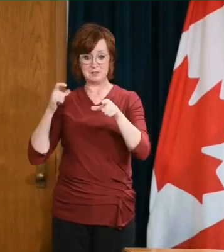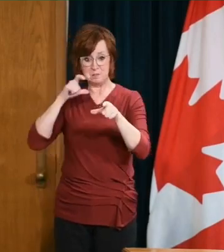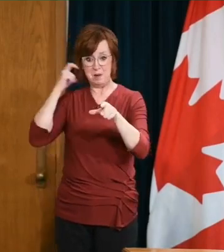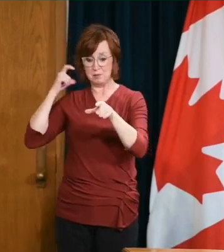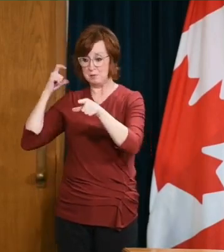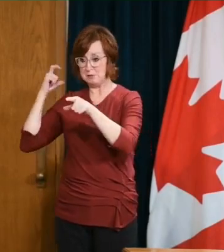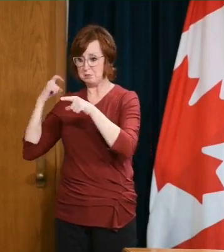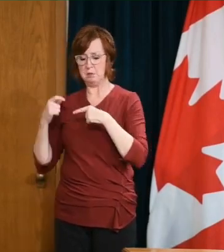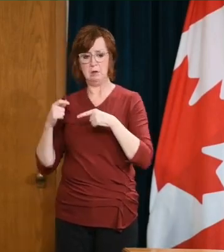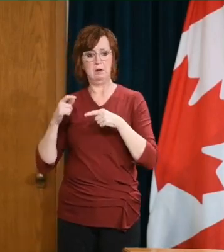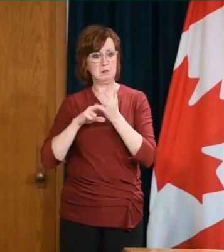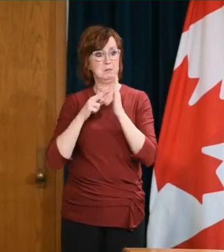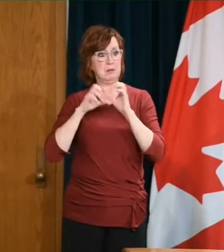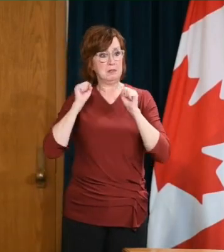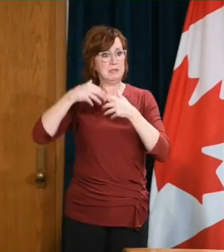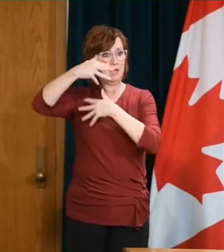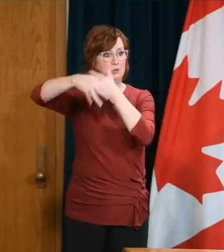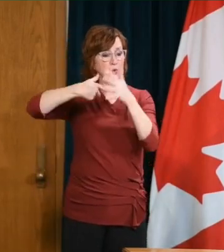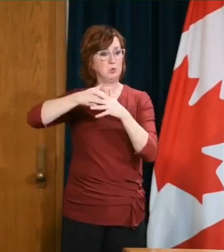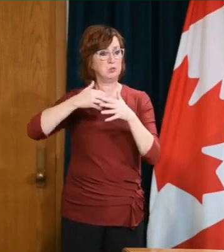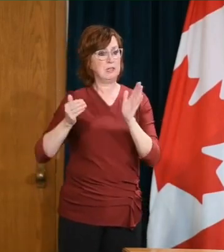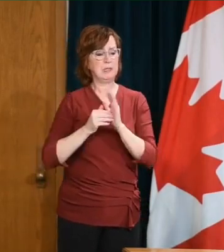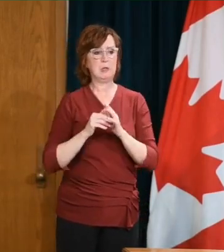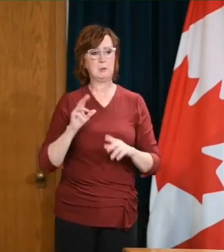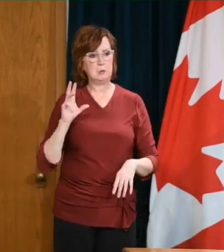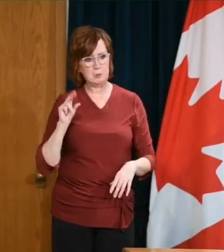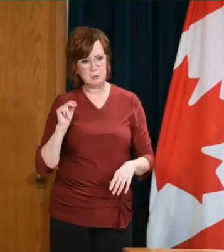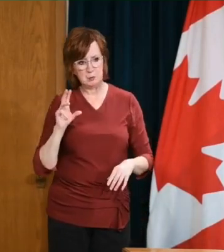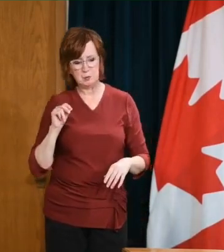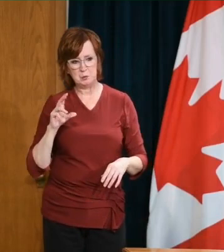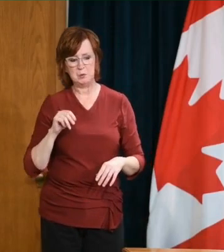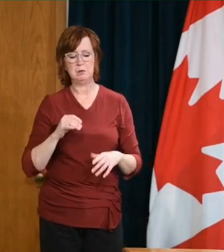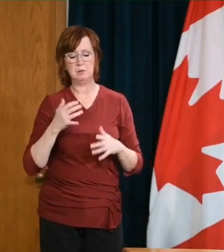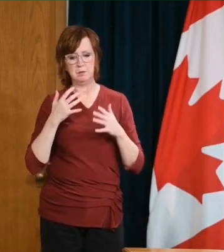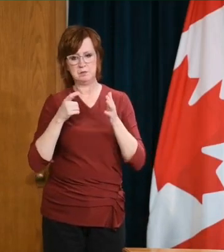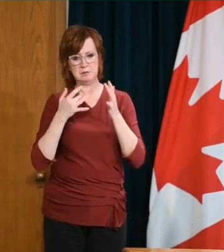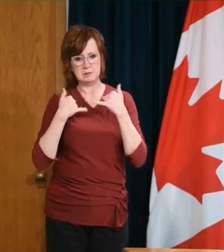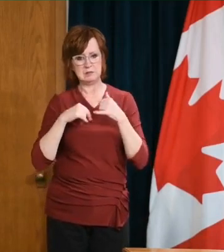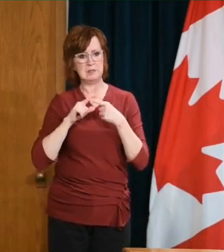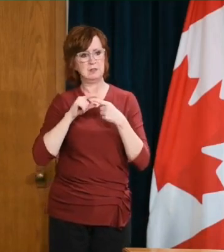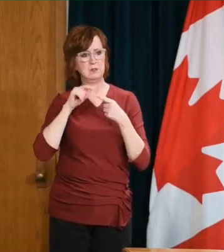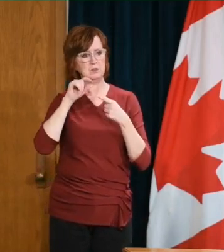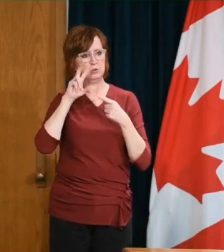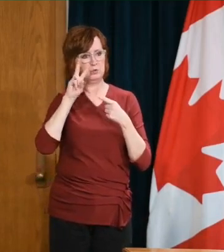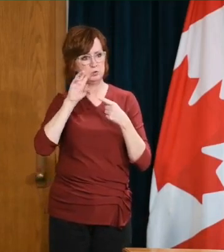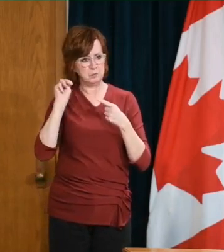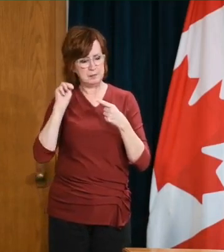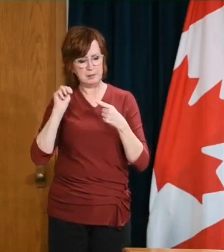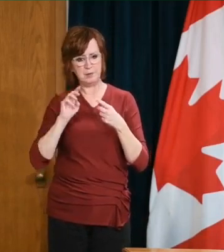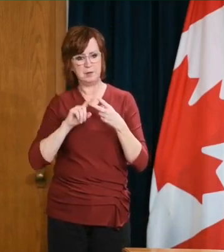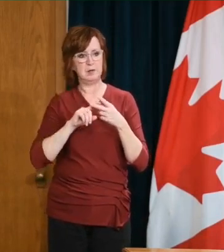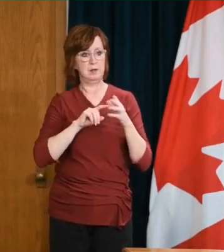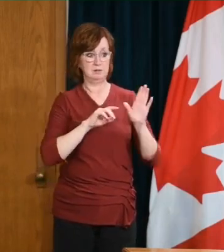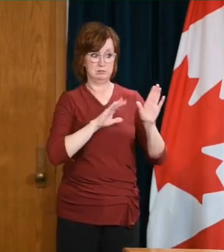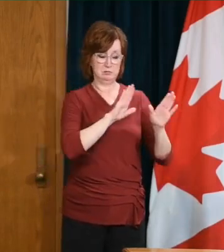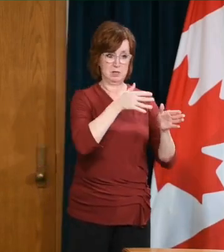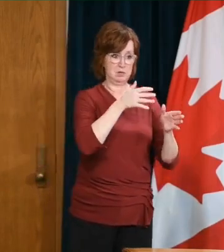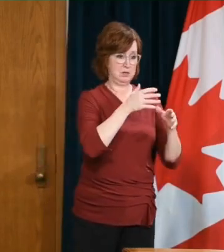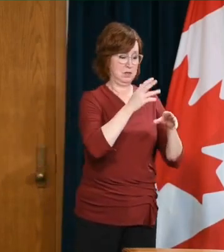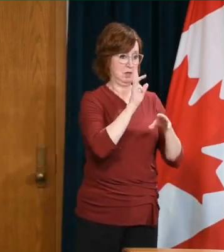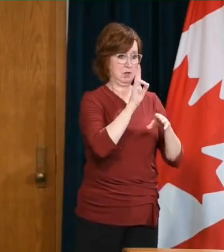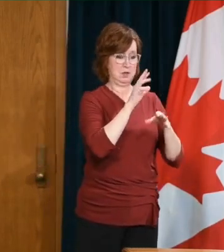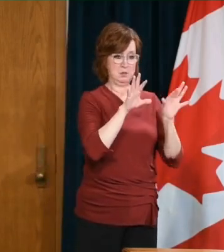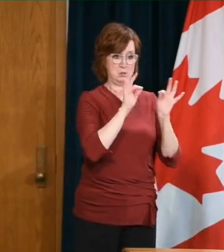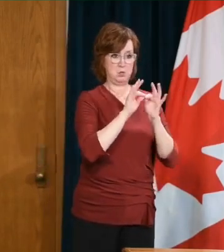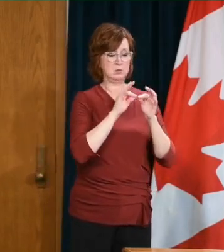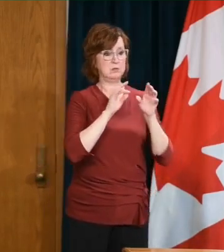2-meter separation. As supplies of PPE for healthcare and other masks that may not be health